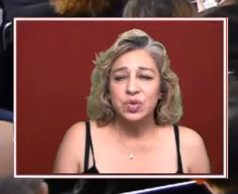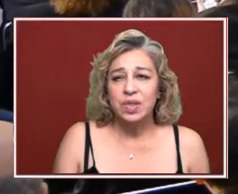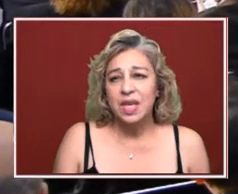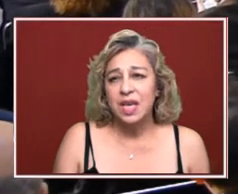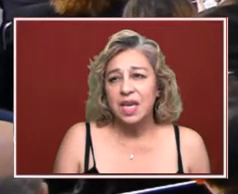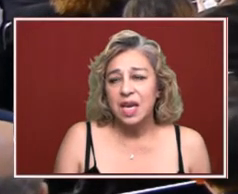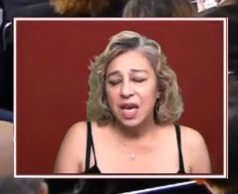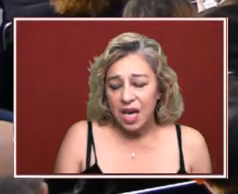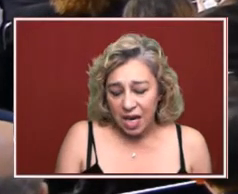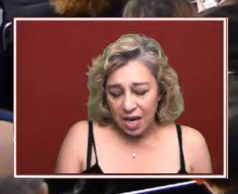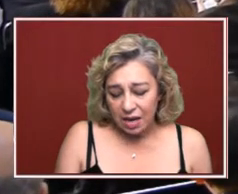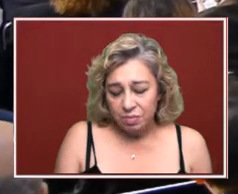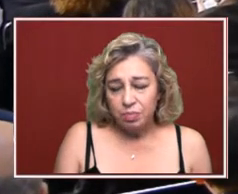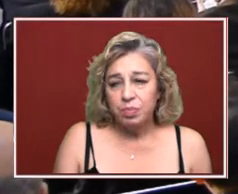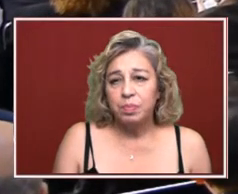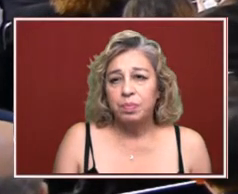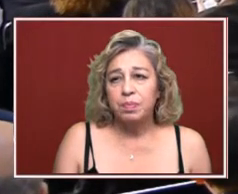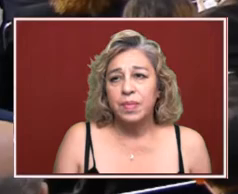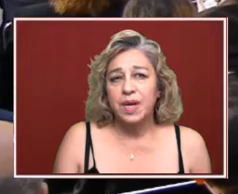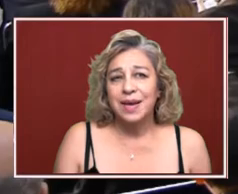Related to the